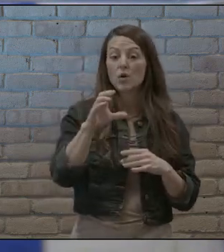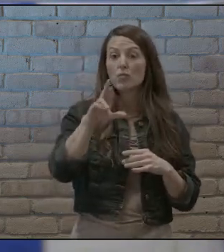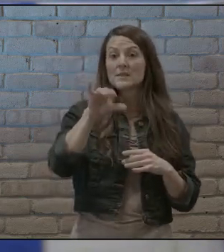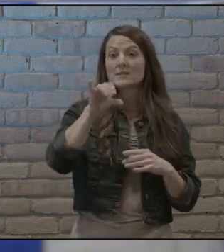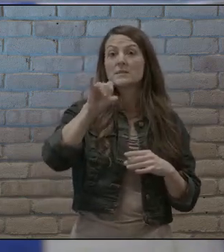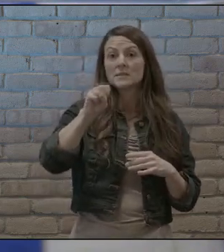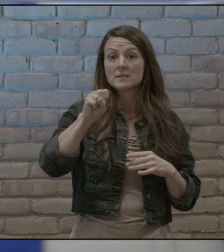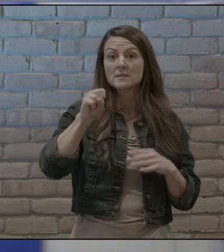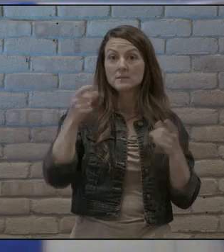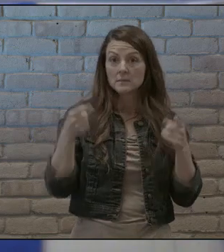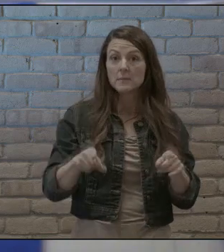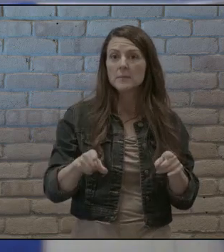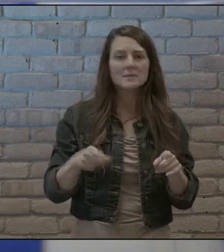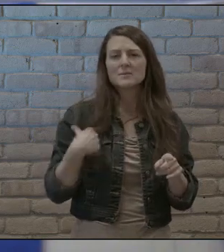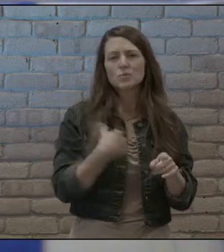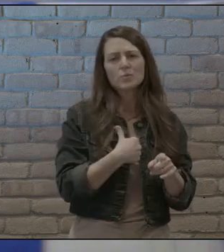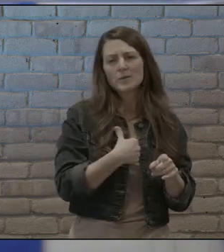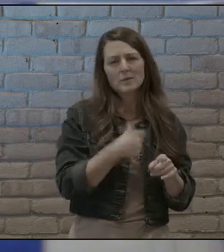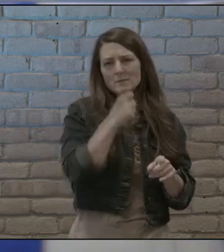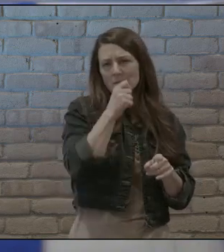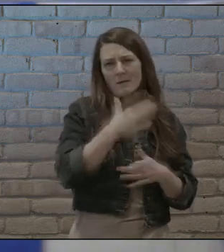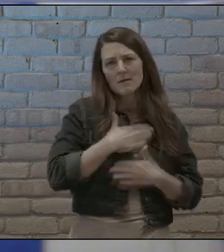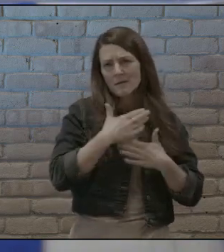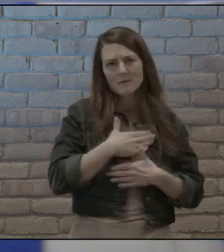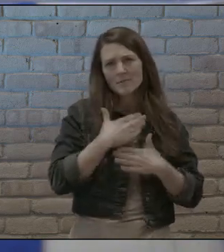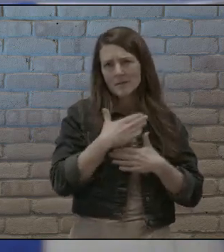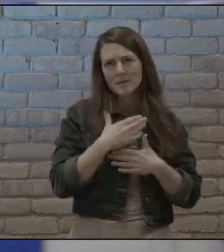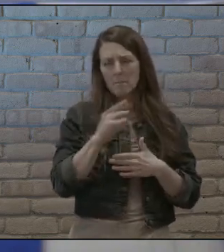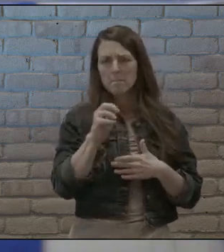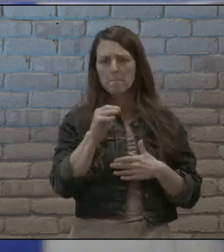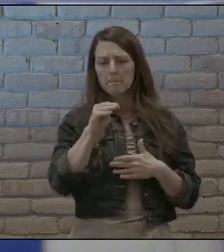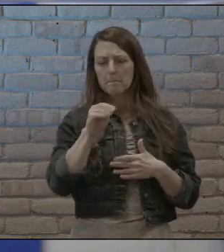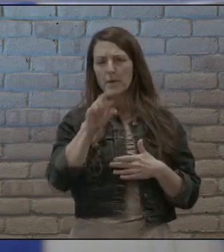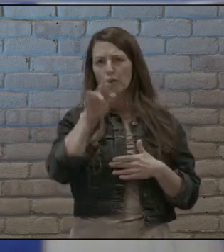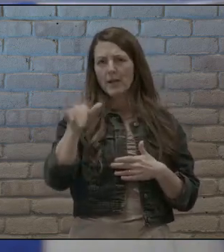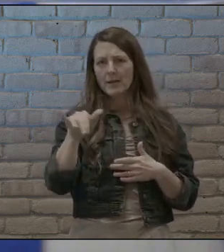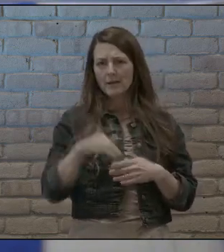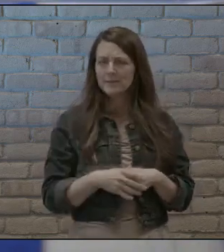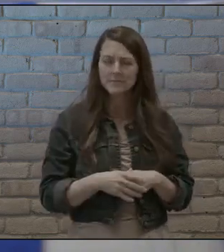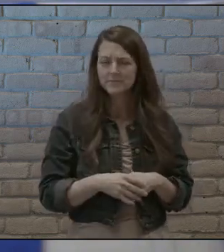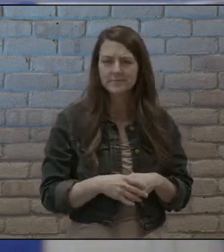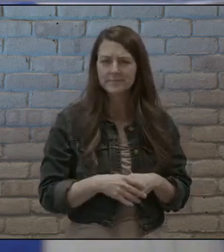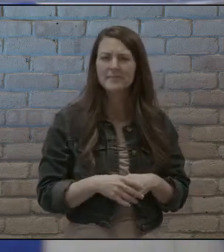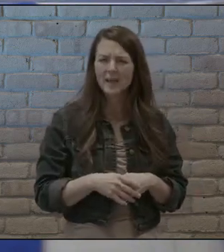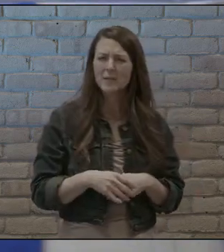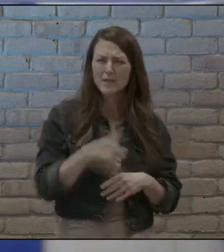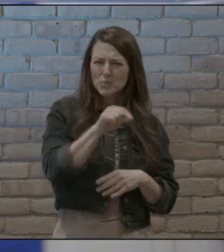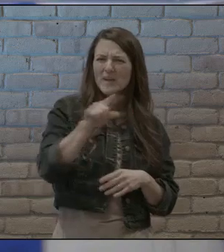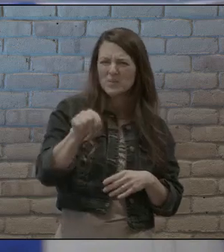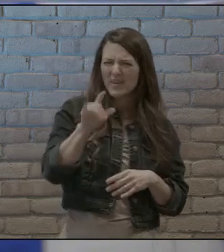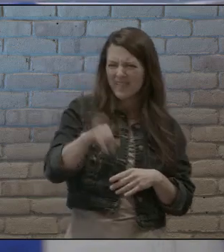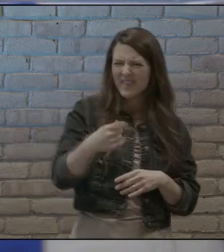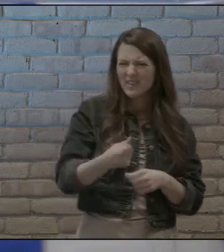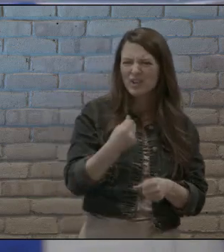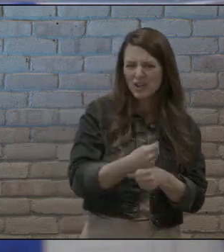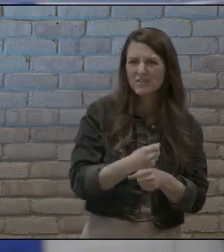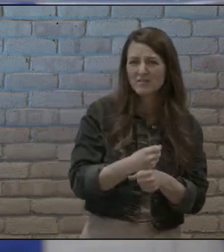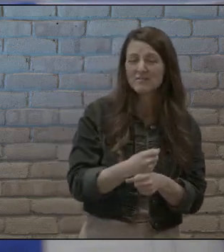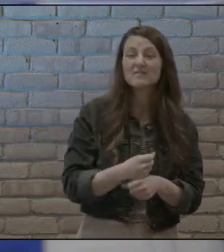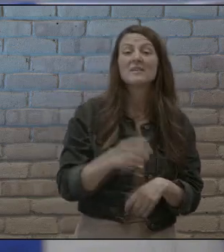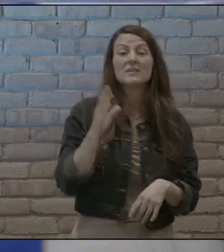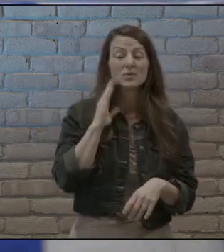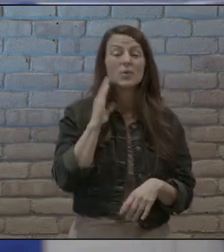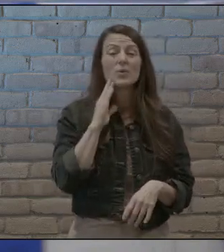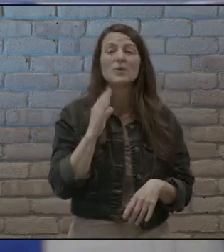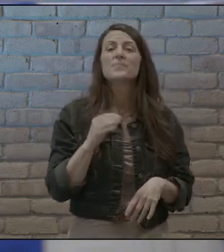but merry. And 2020 has been doing that to Americans. Every November, Gallup takes a